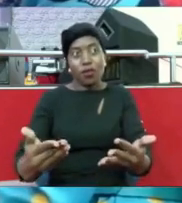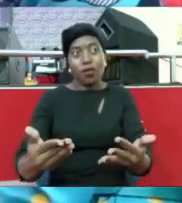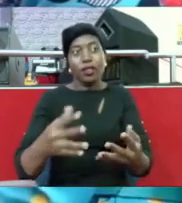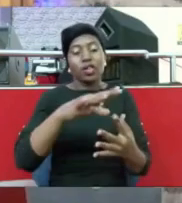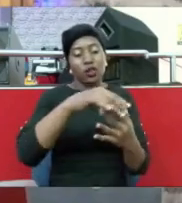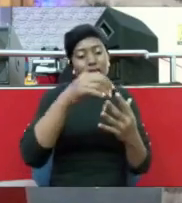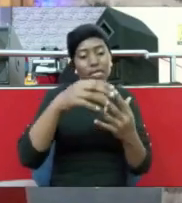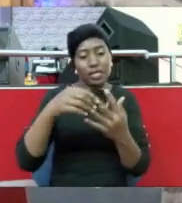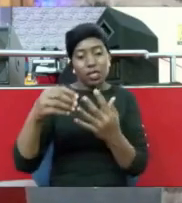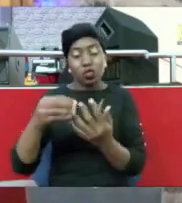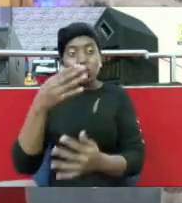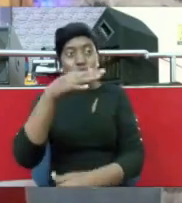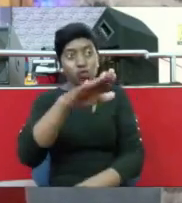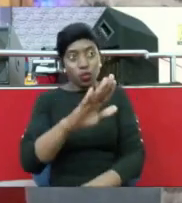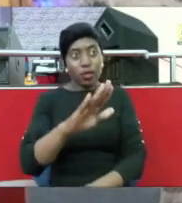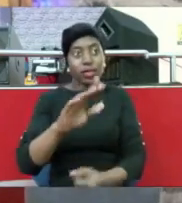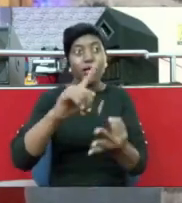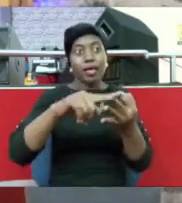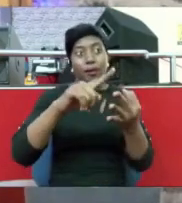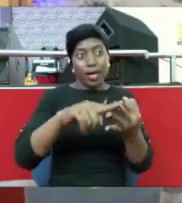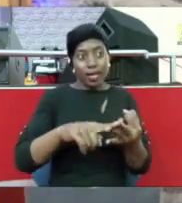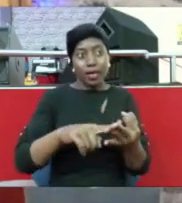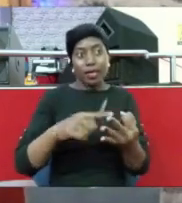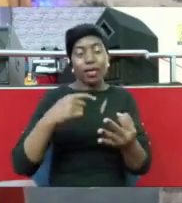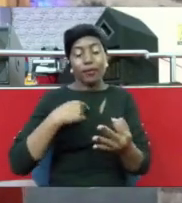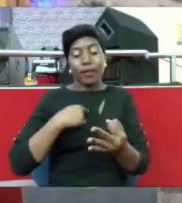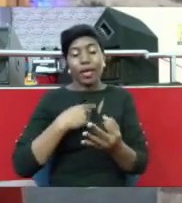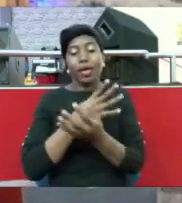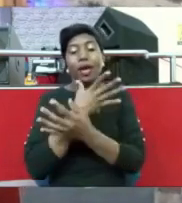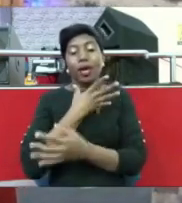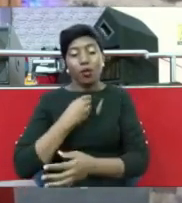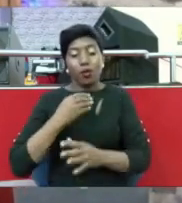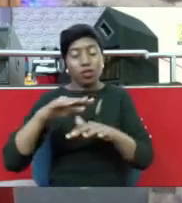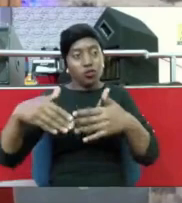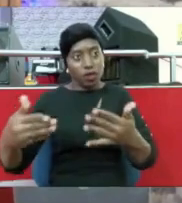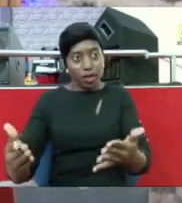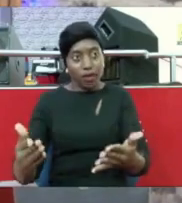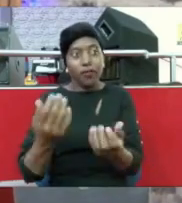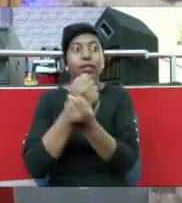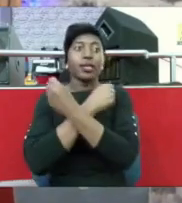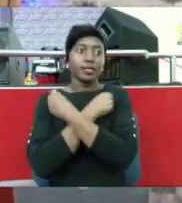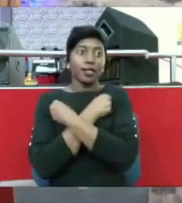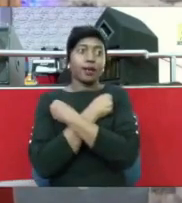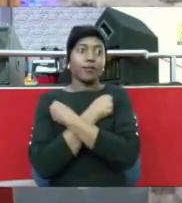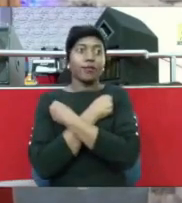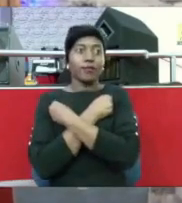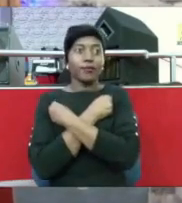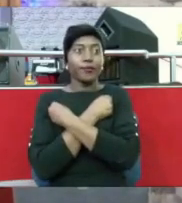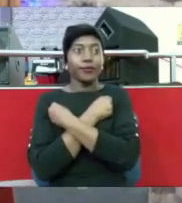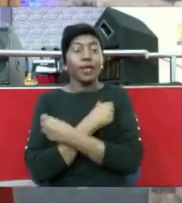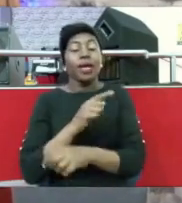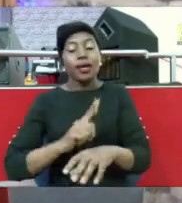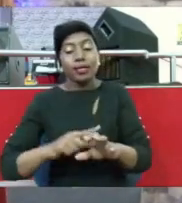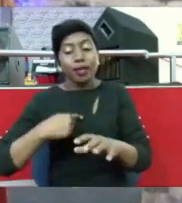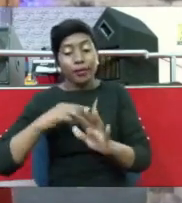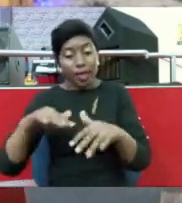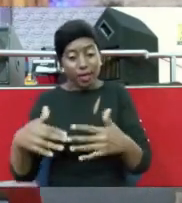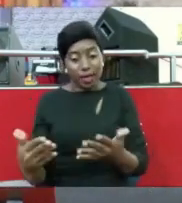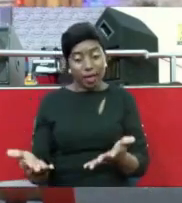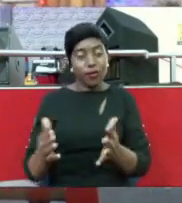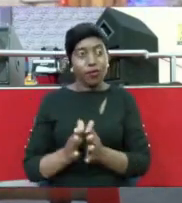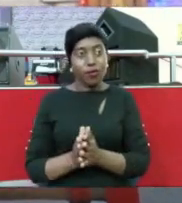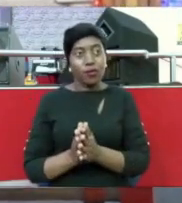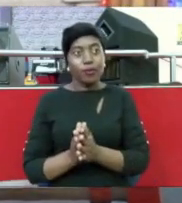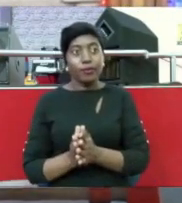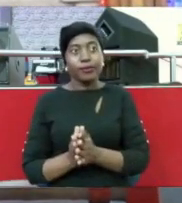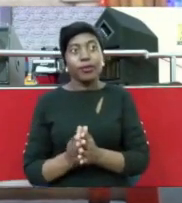mjadala kidogo. But I want to. Lakini nataka that kutoa. That is love. Hiyo ni upendo. So as I give, ninapotoa, so that I can